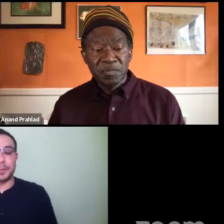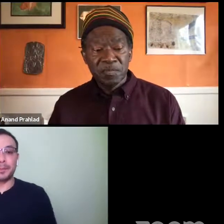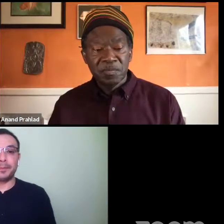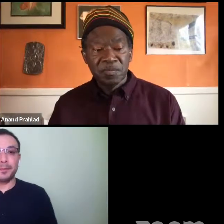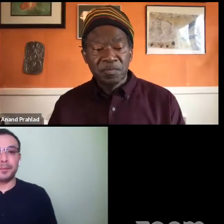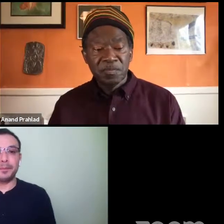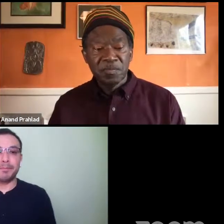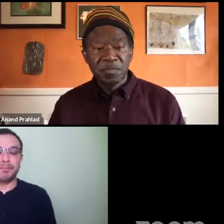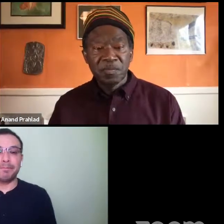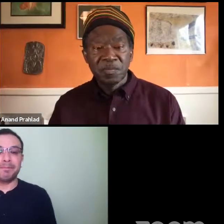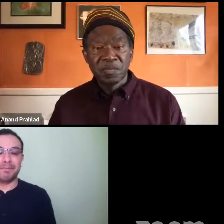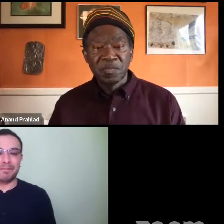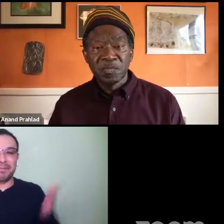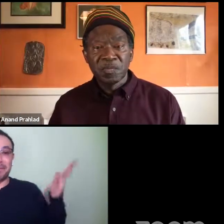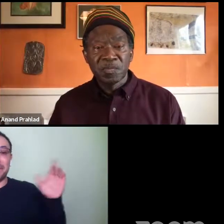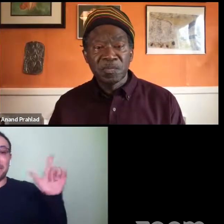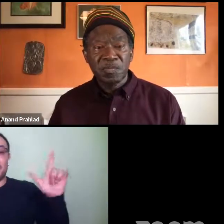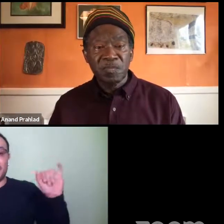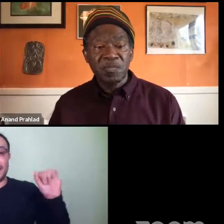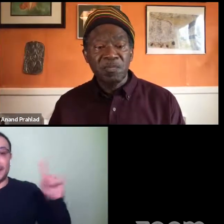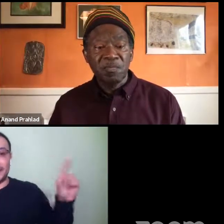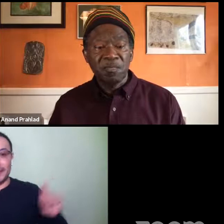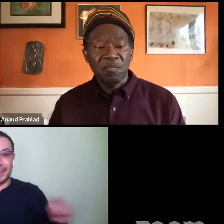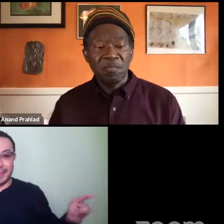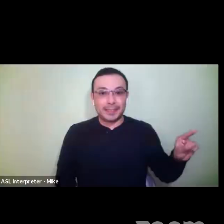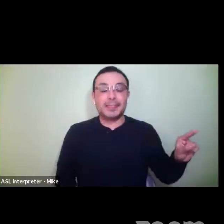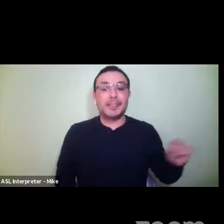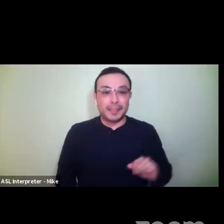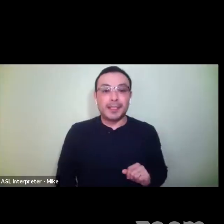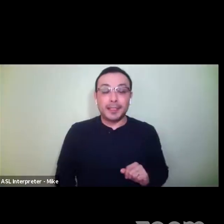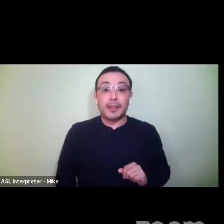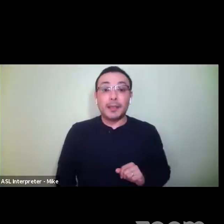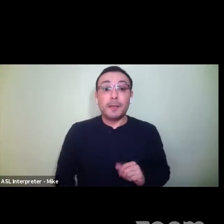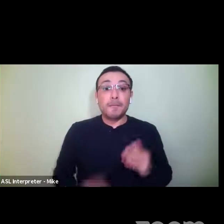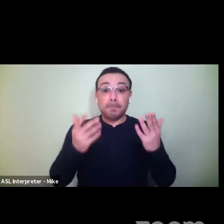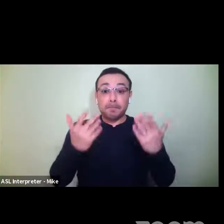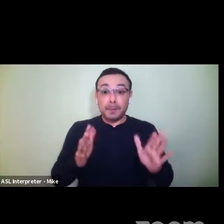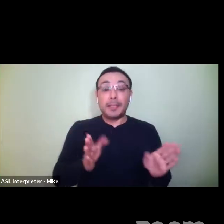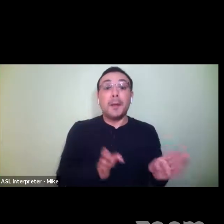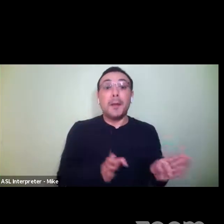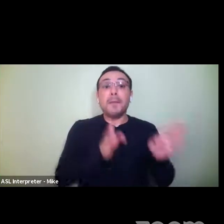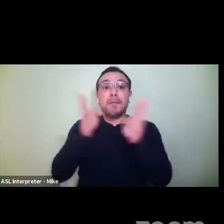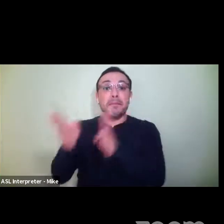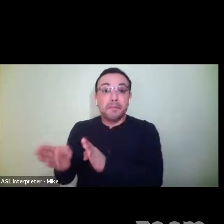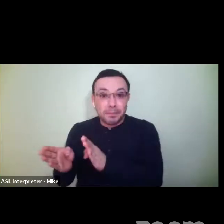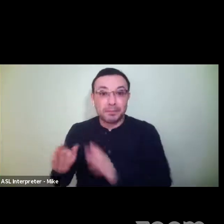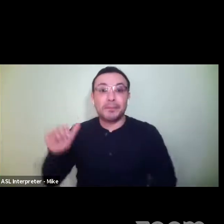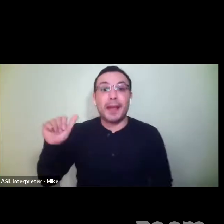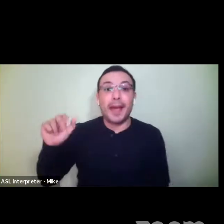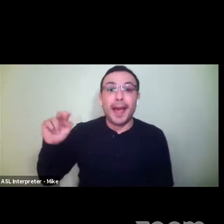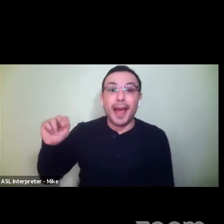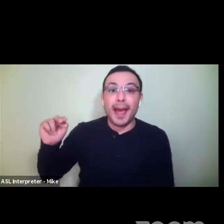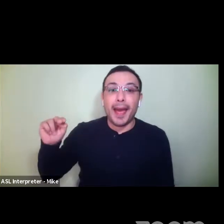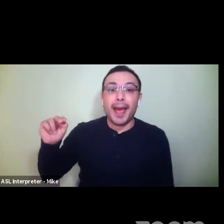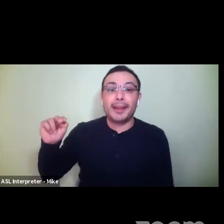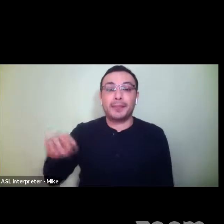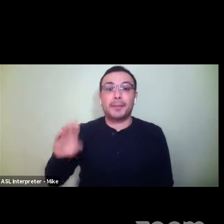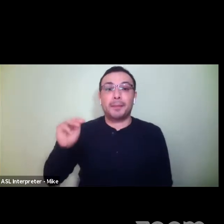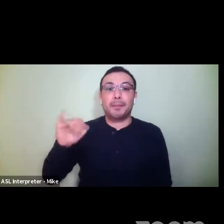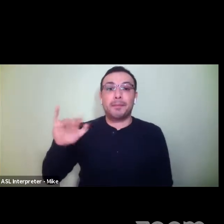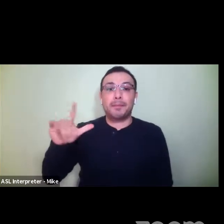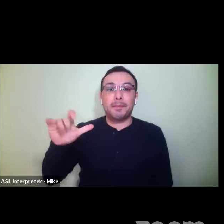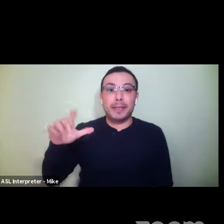Hi, this is Liz. We're going to move along to Ann Millett-Gallant next. Thank you, Prahlad.